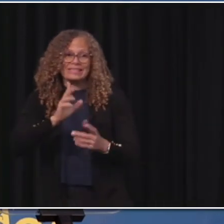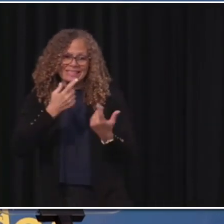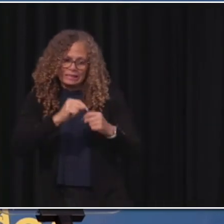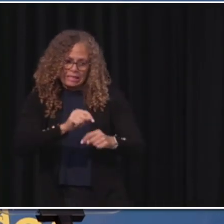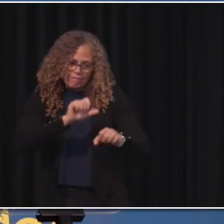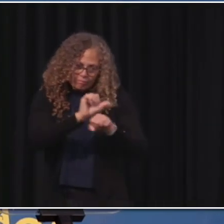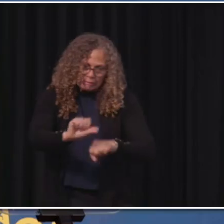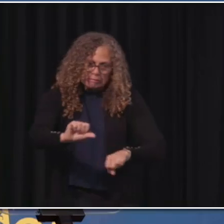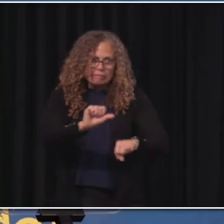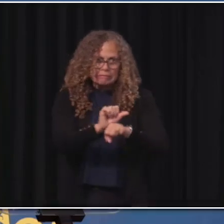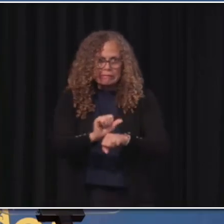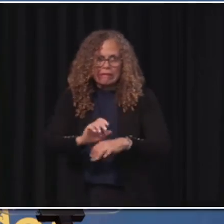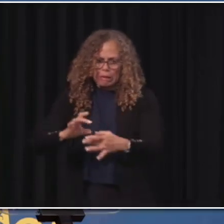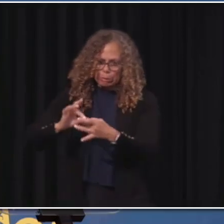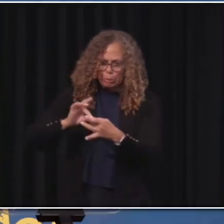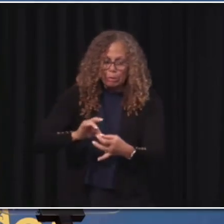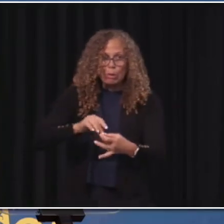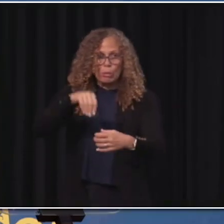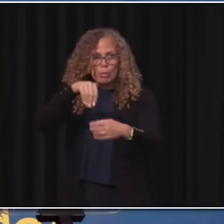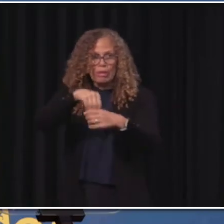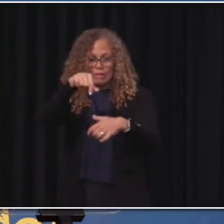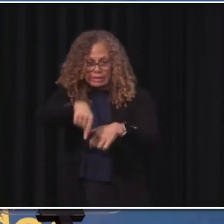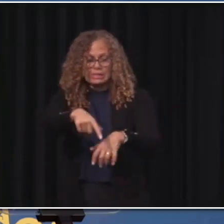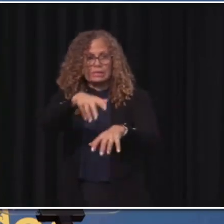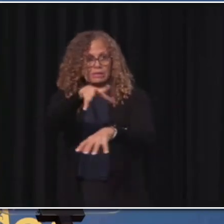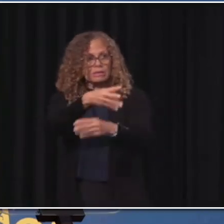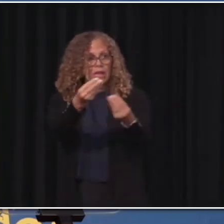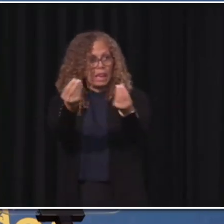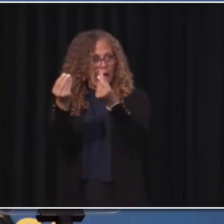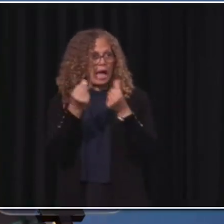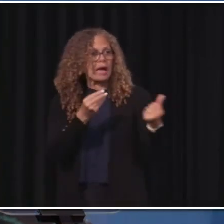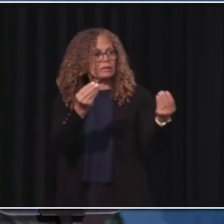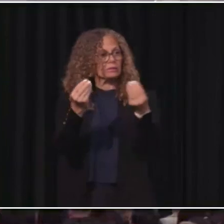of this land. Yechech Kwahan.